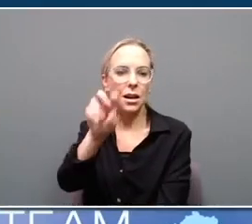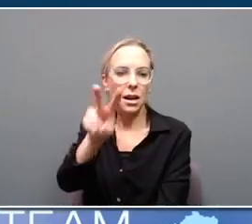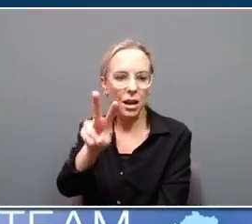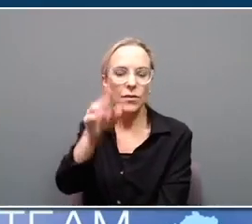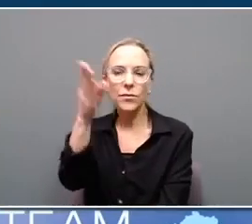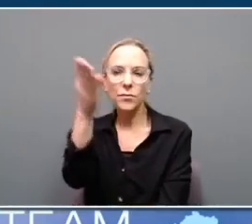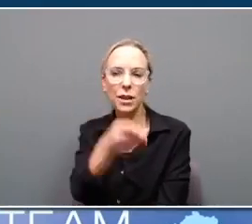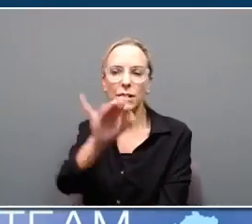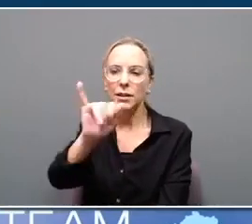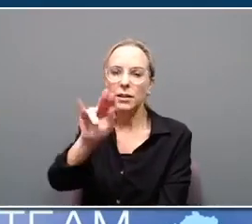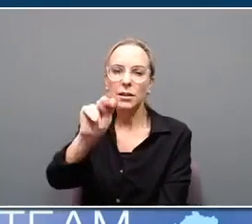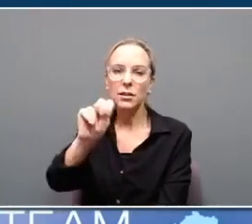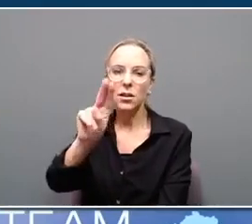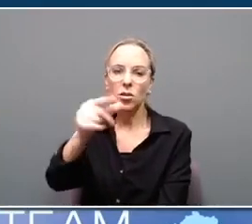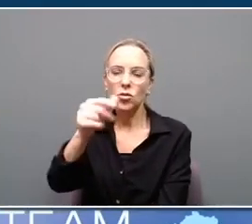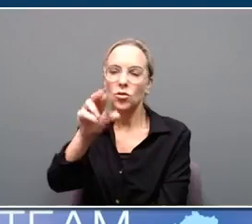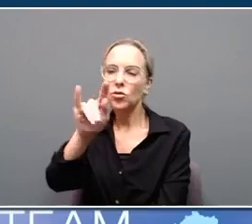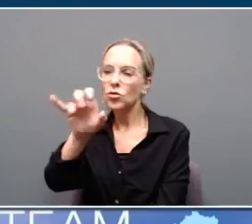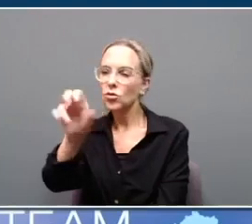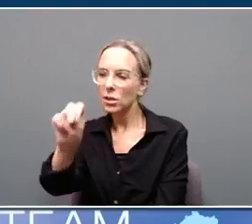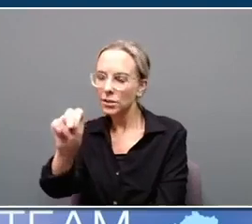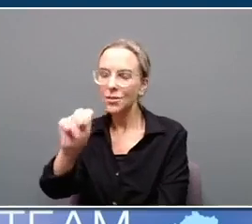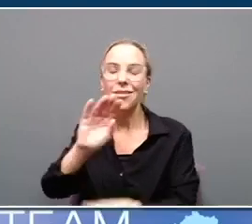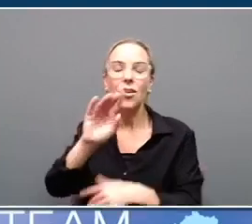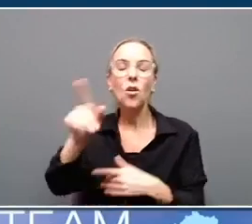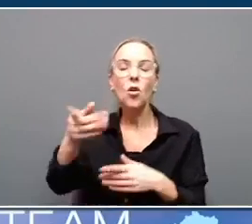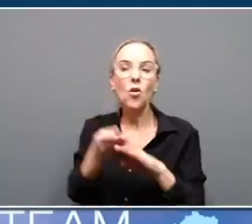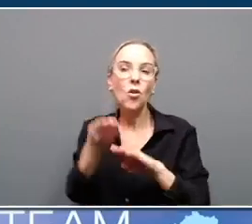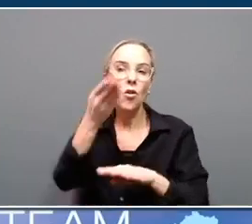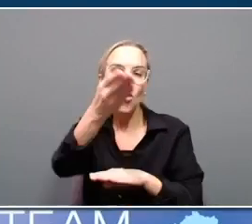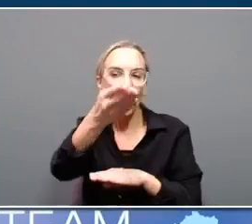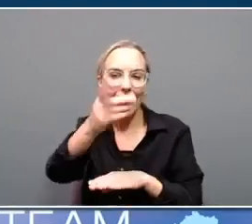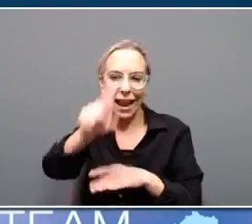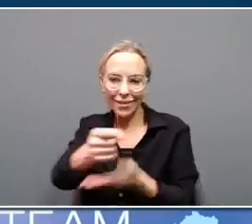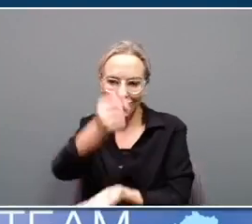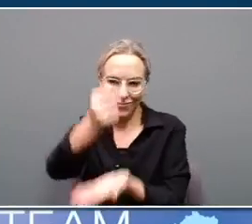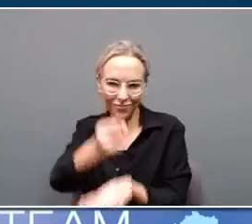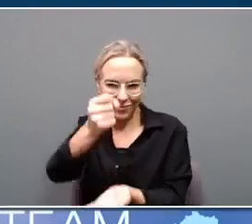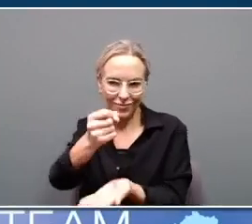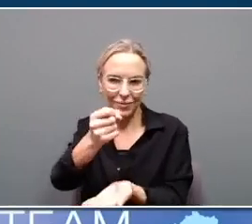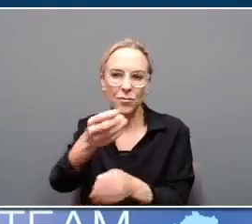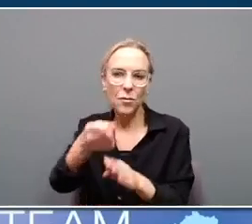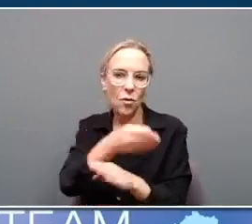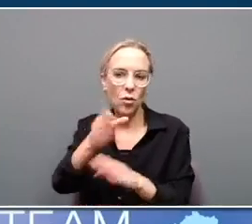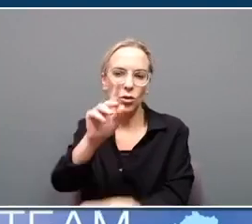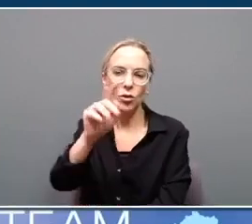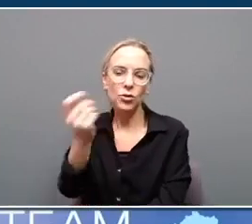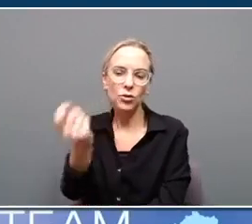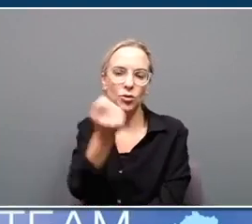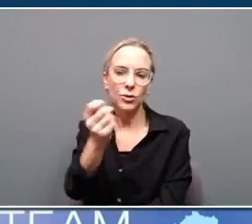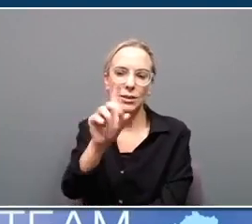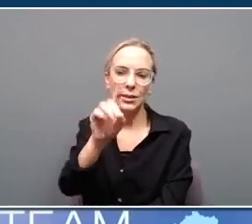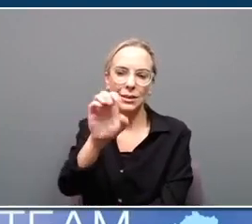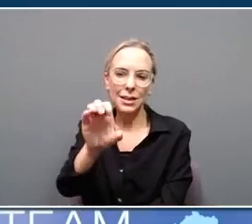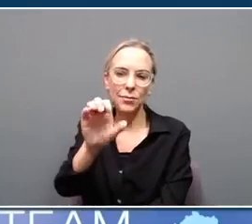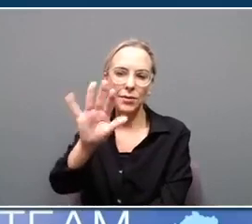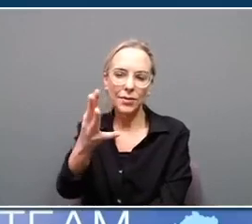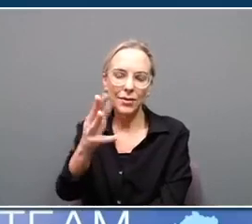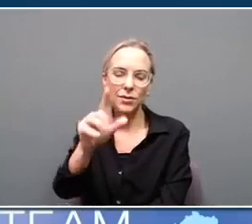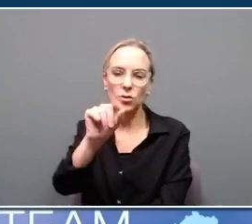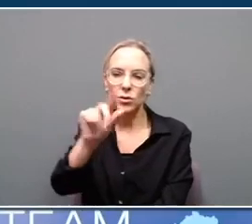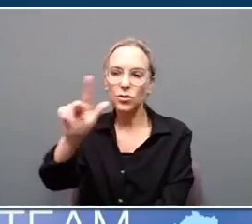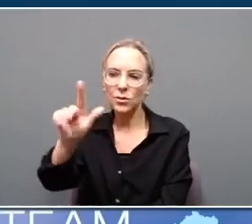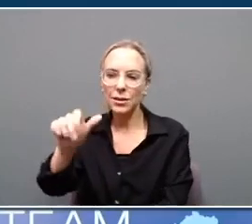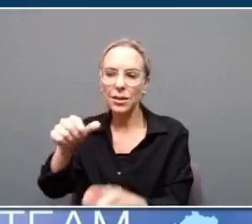kentucky.ky.gov/inauguration. All entries must be postmarked by Tuesday, December 5th, 2023, mailed to the address